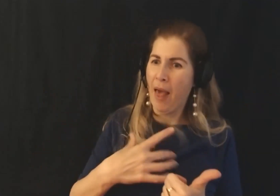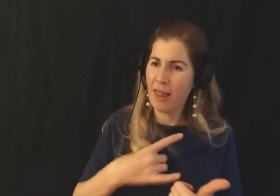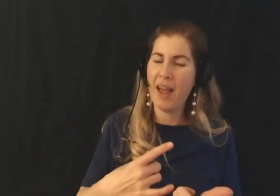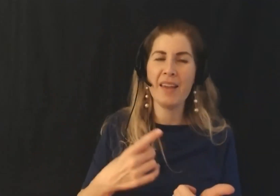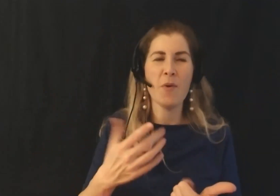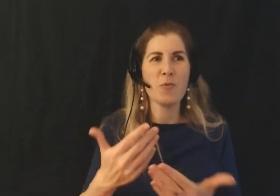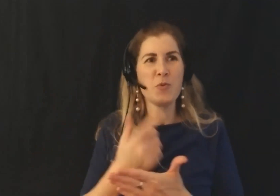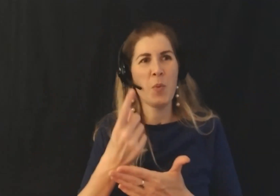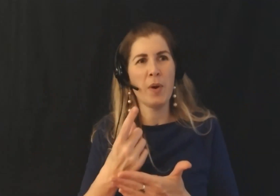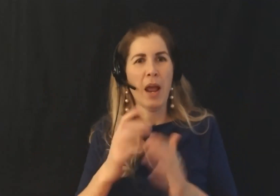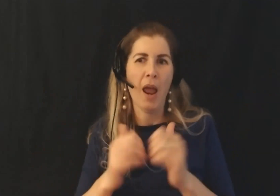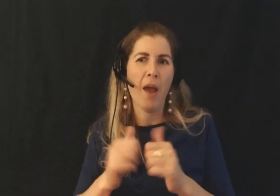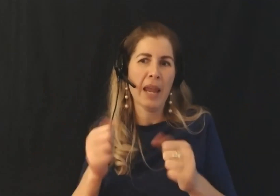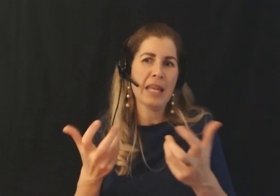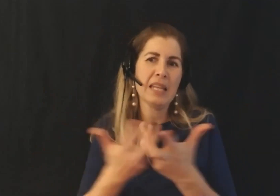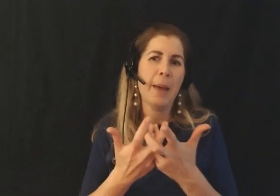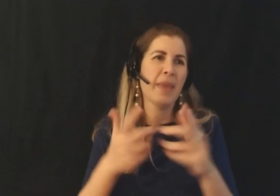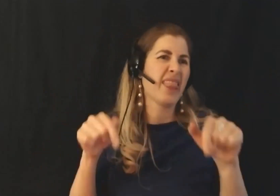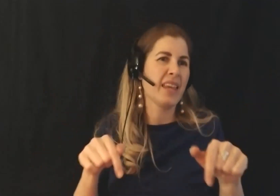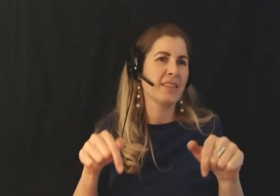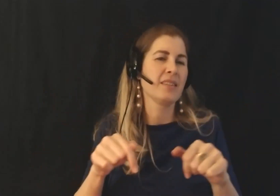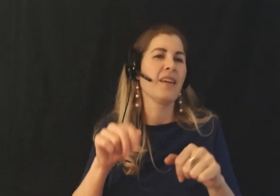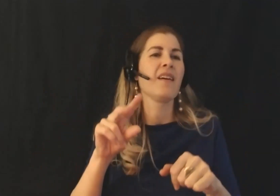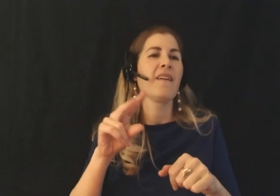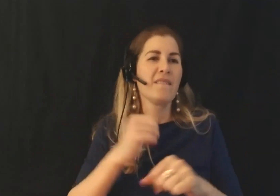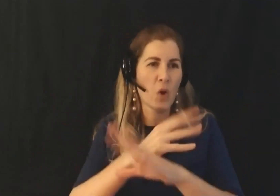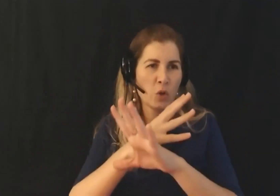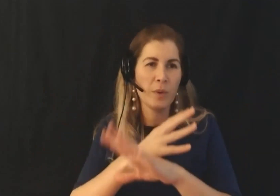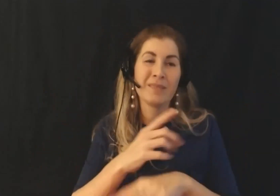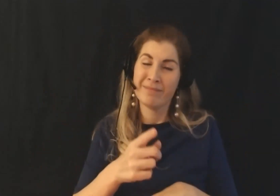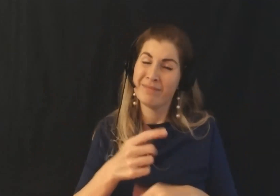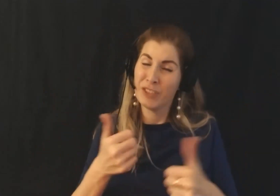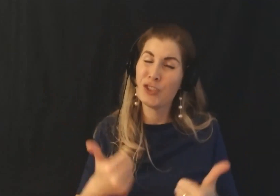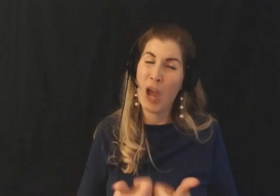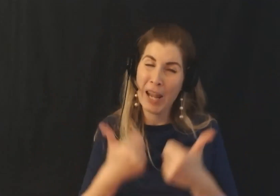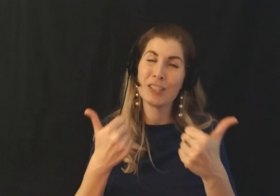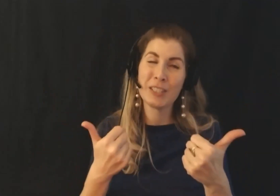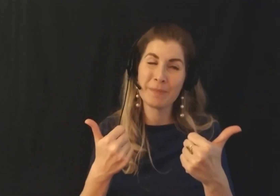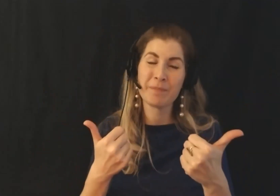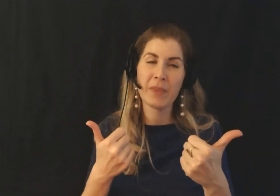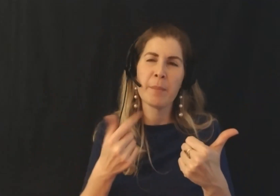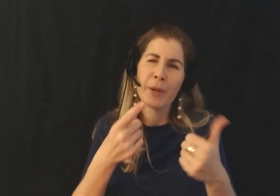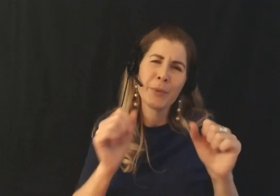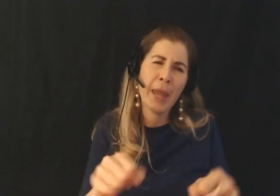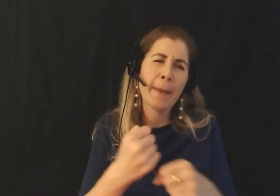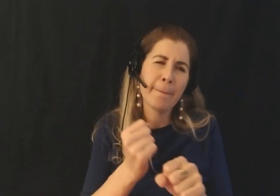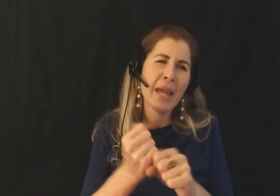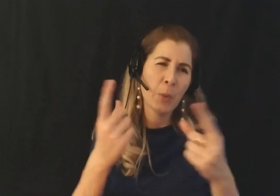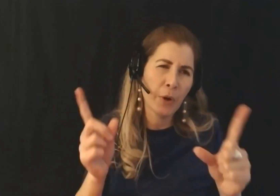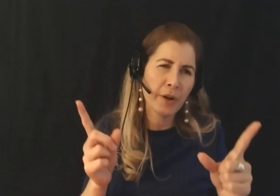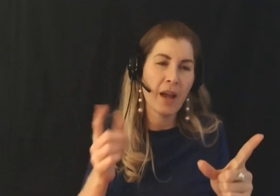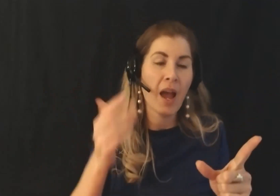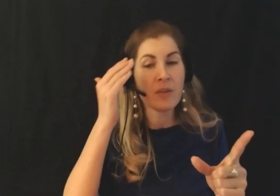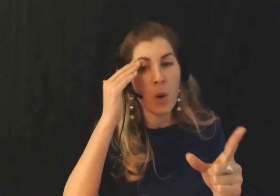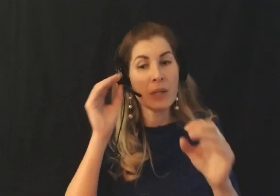how can I adapt it to this virtual platform, because it's super challenging, but you can also make it work. And I know as teaching artists